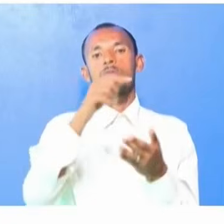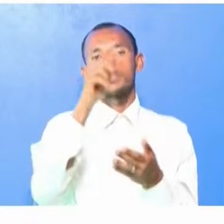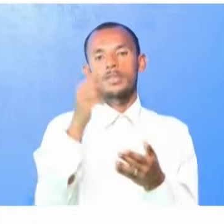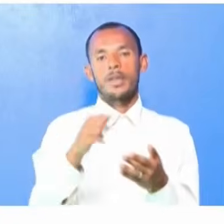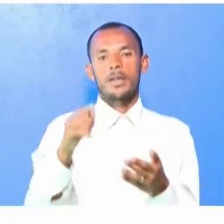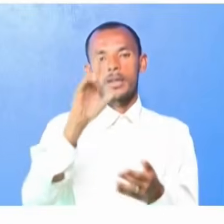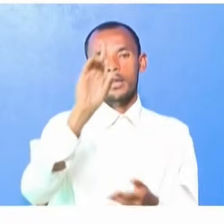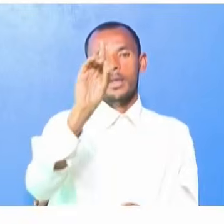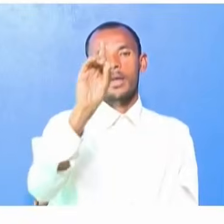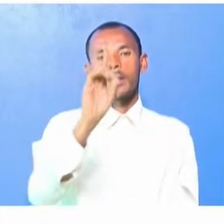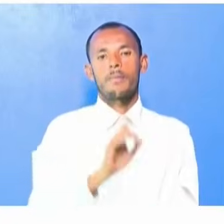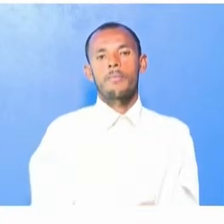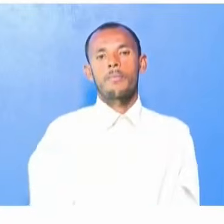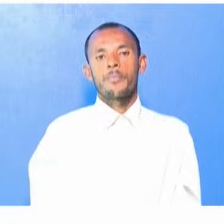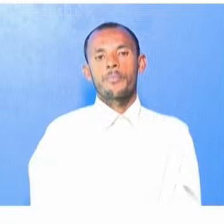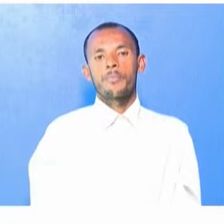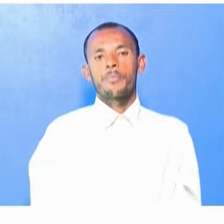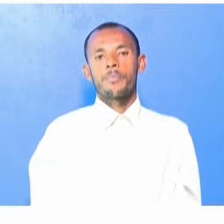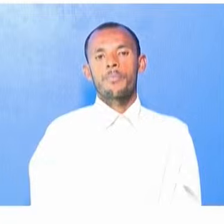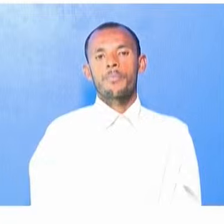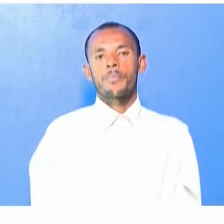D,